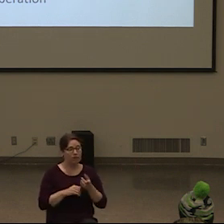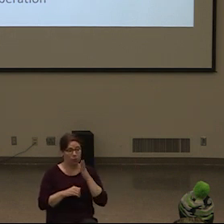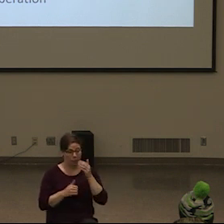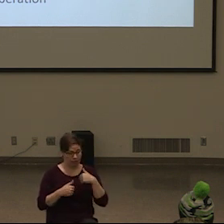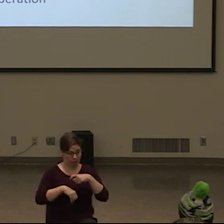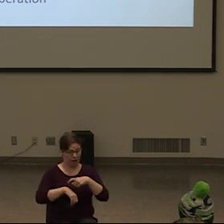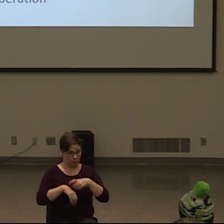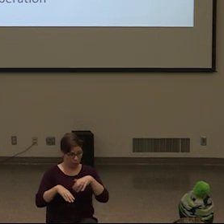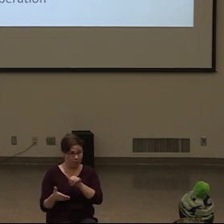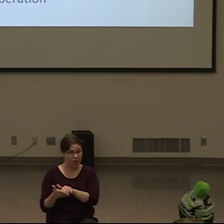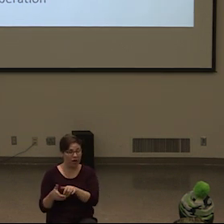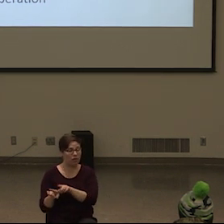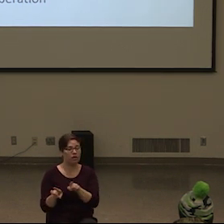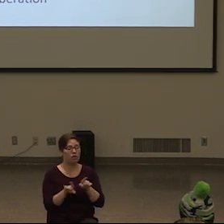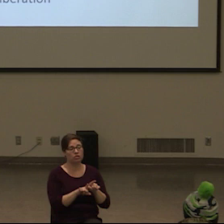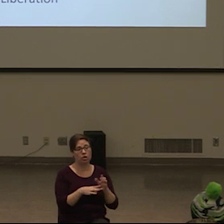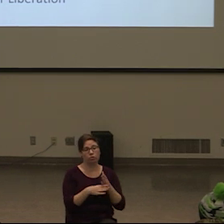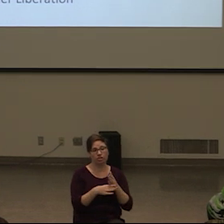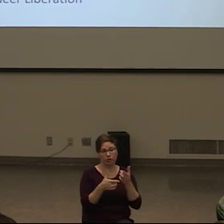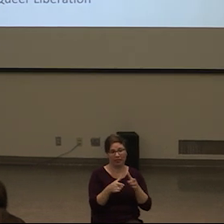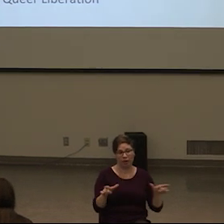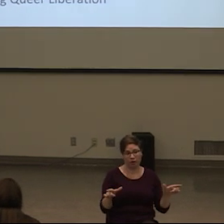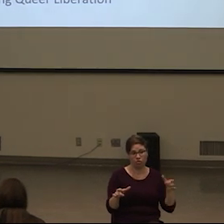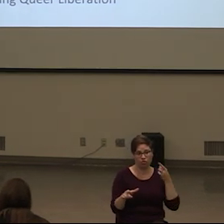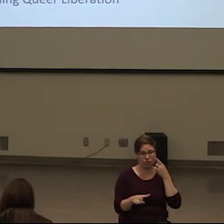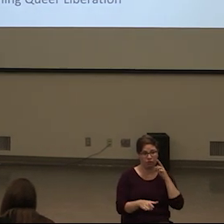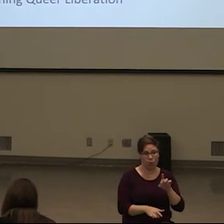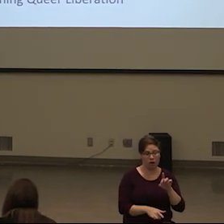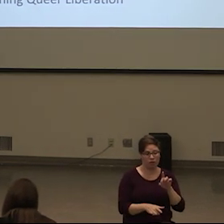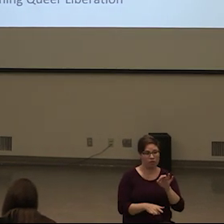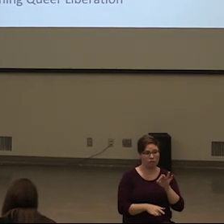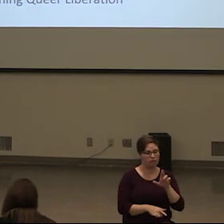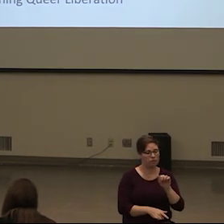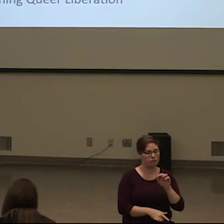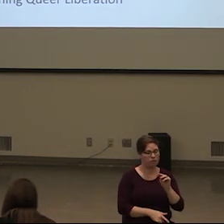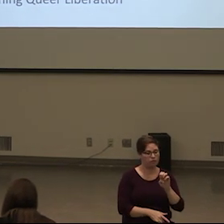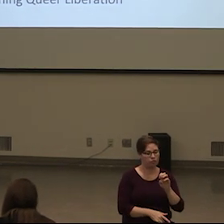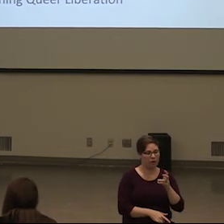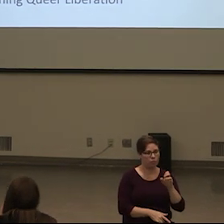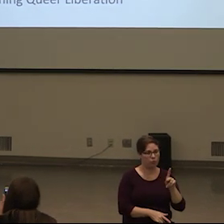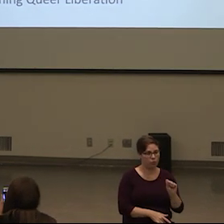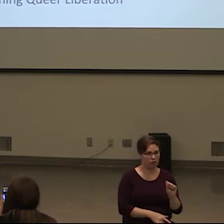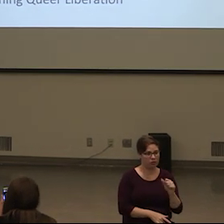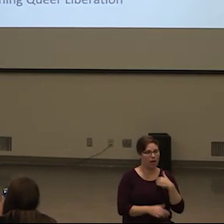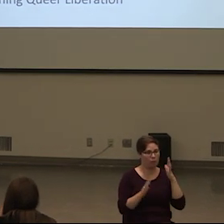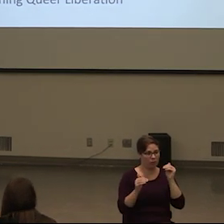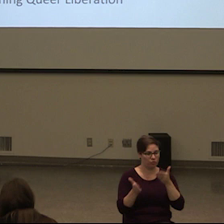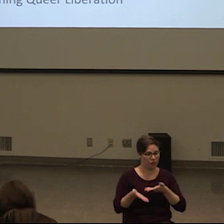as having some shared language for the frameworks that I hope to bring as we think